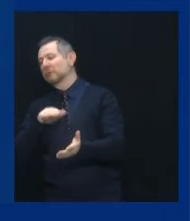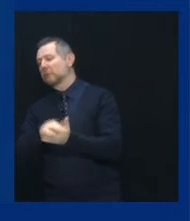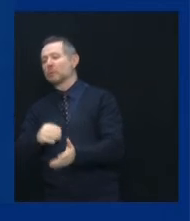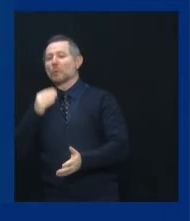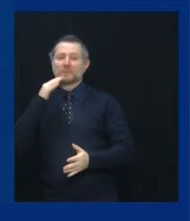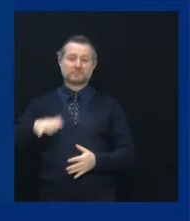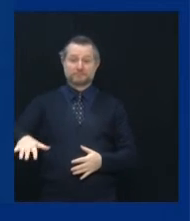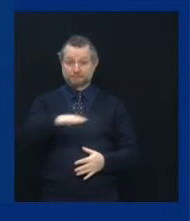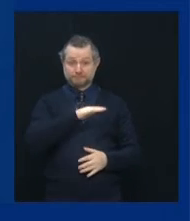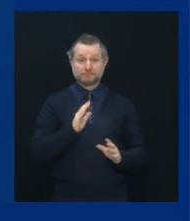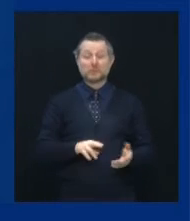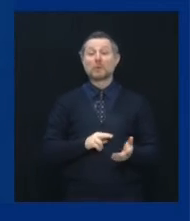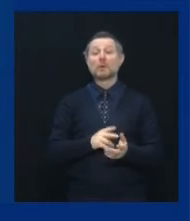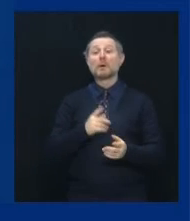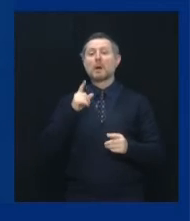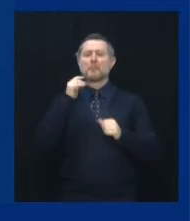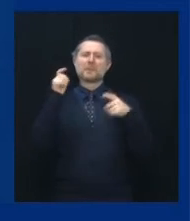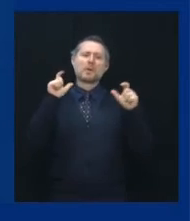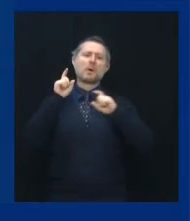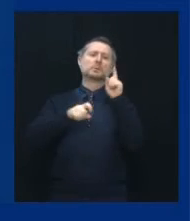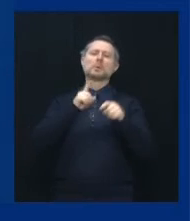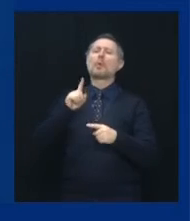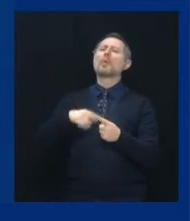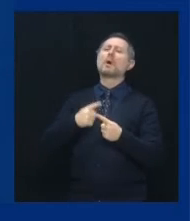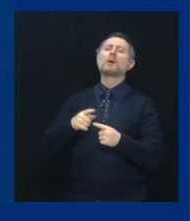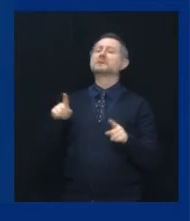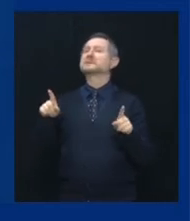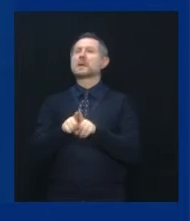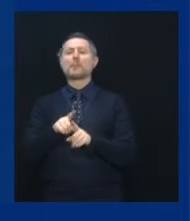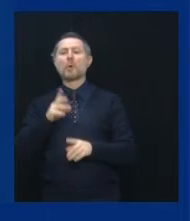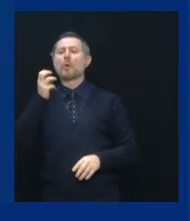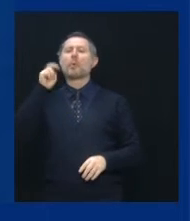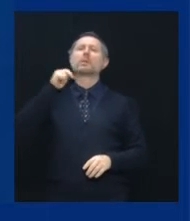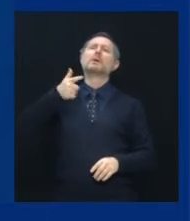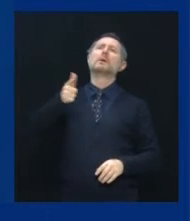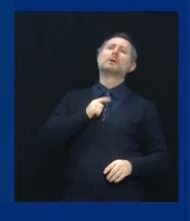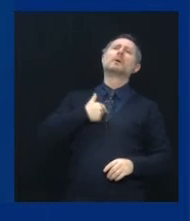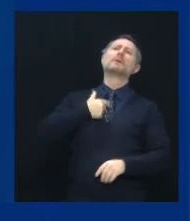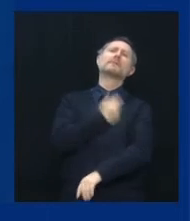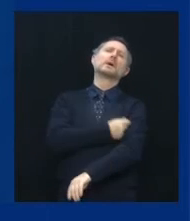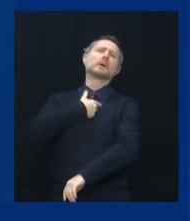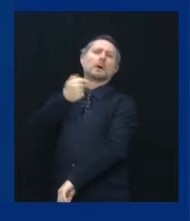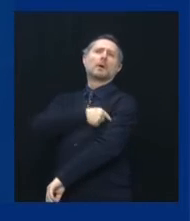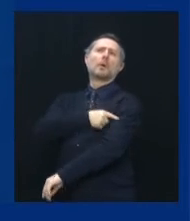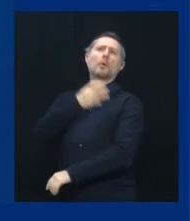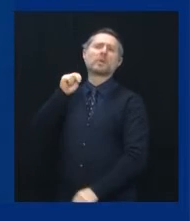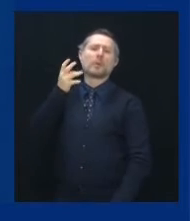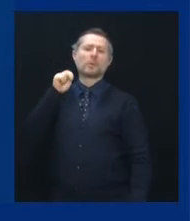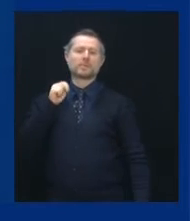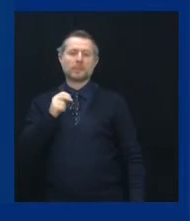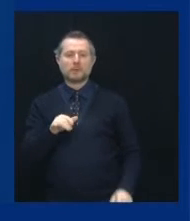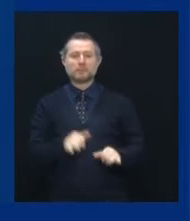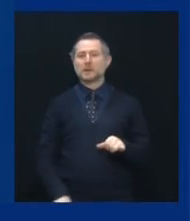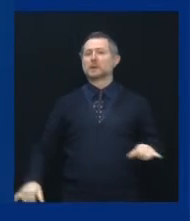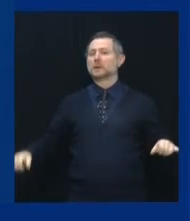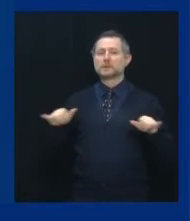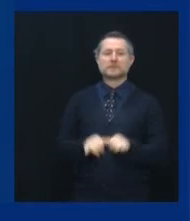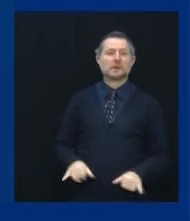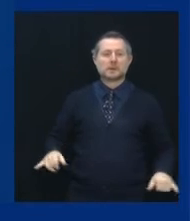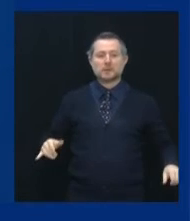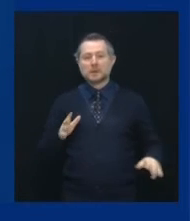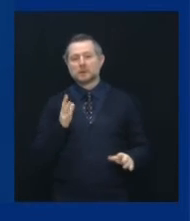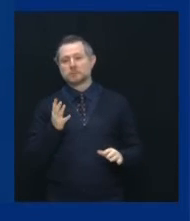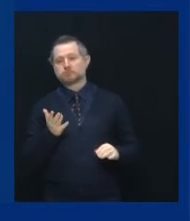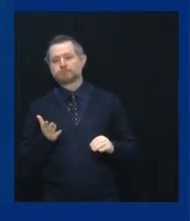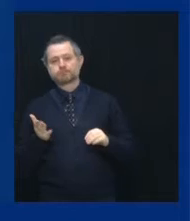Everyone asks me the same question: when can I get vaccinated? And I hear this all day long. I